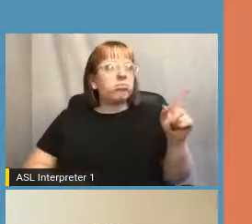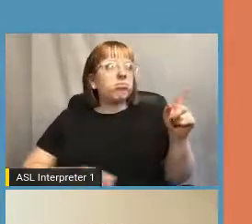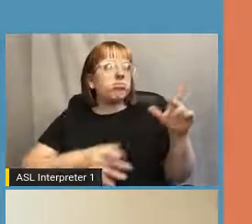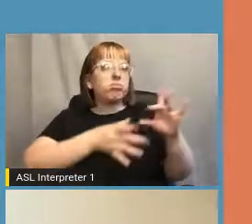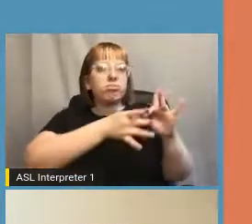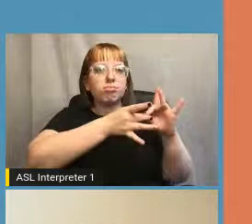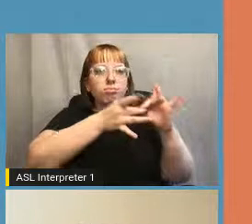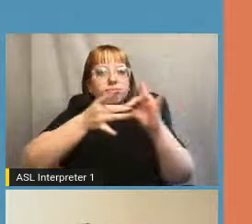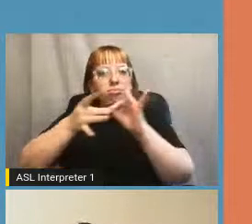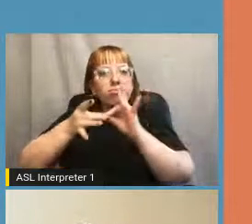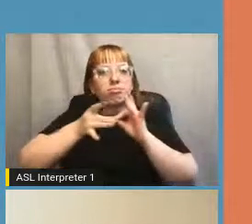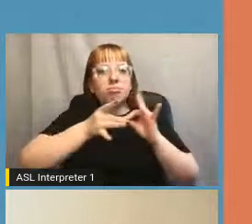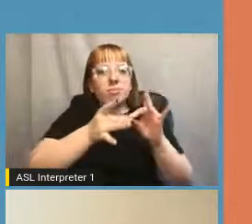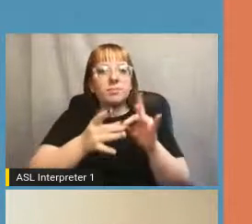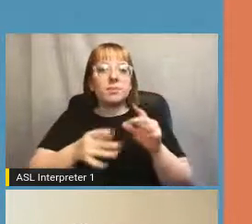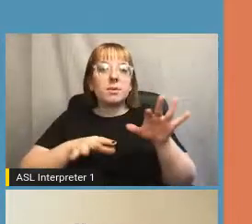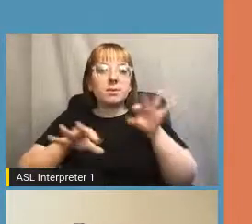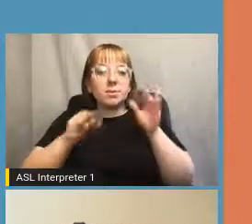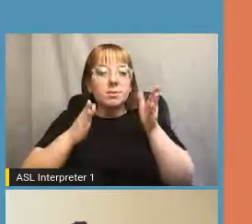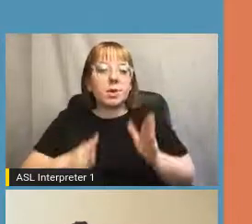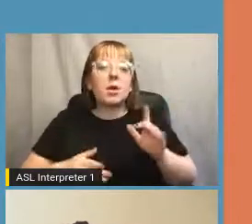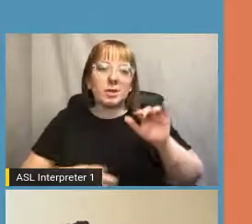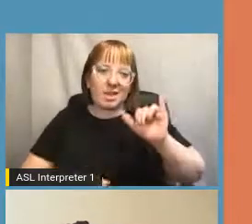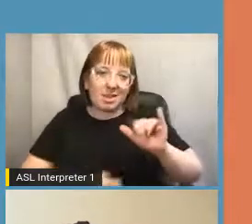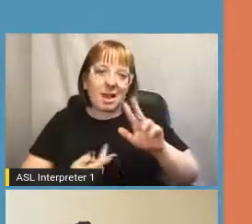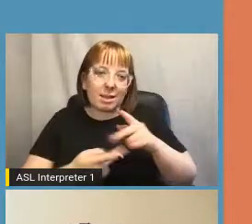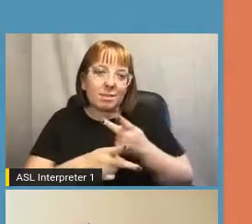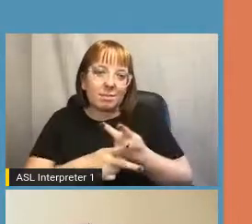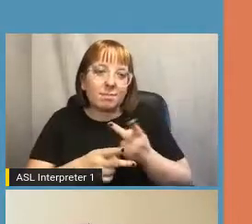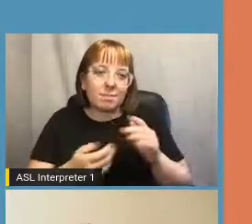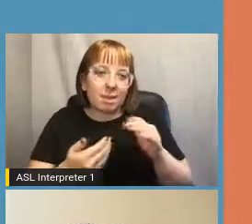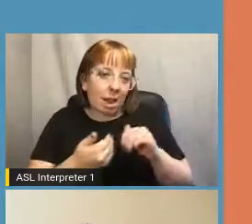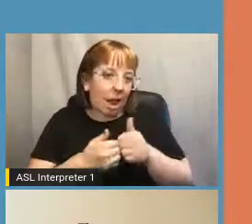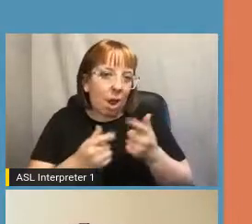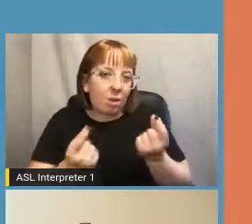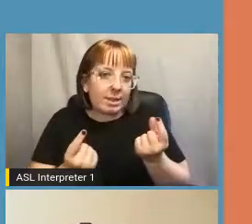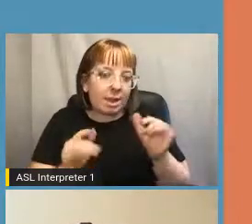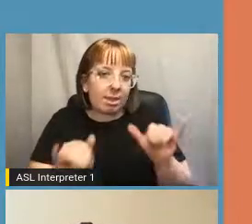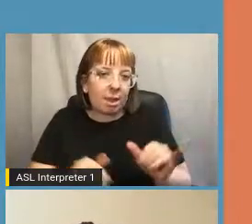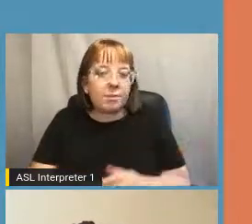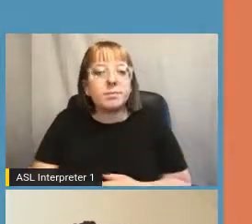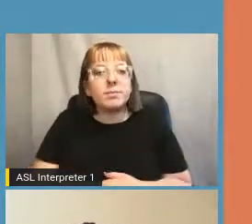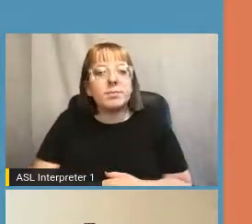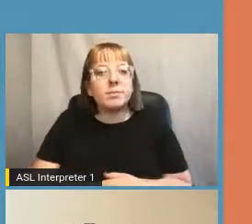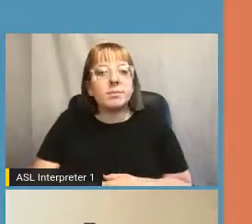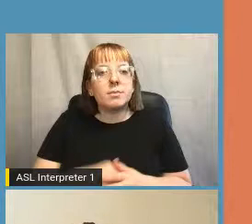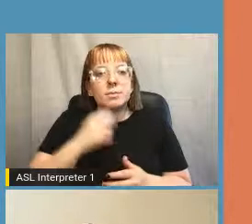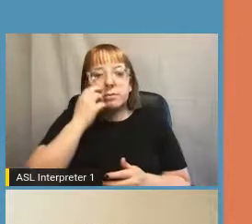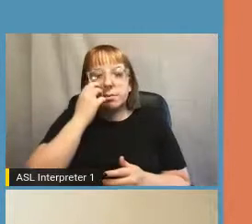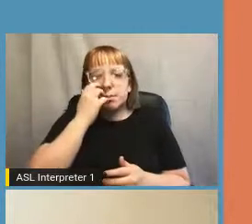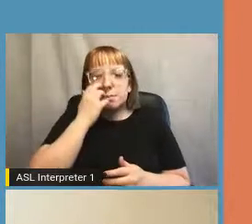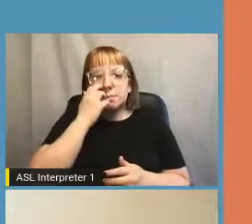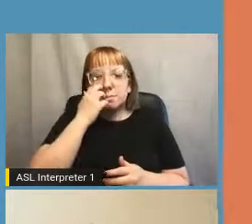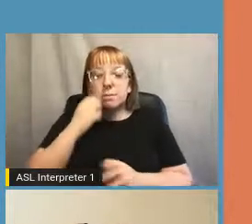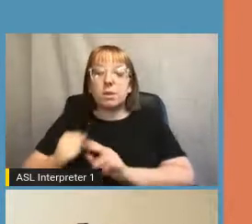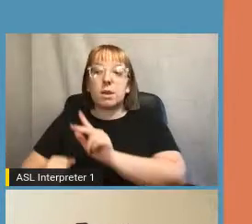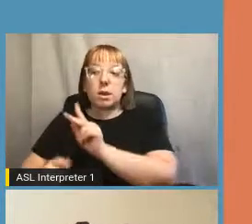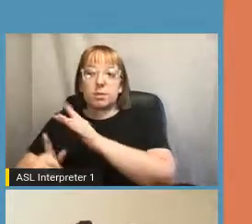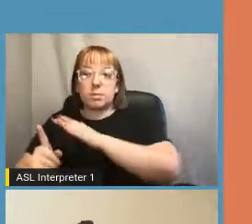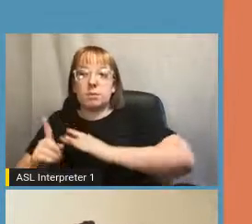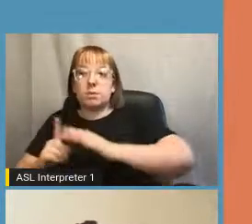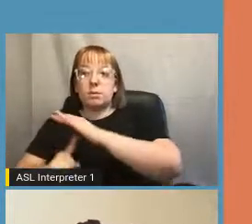did the curation and preparation and all that for the Kunstmatrix space, as opposed to very